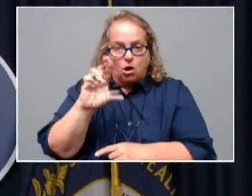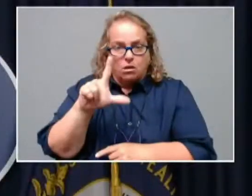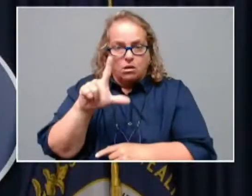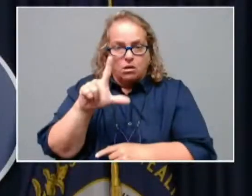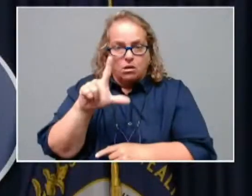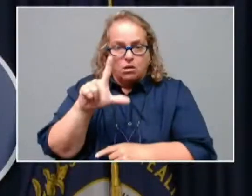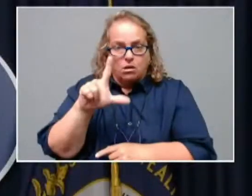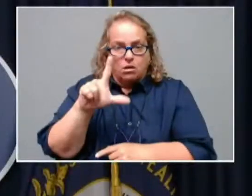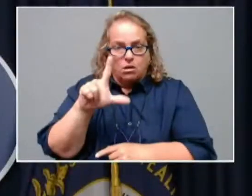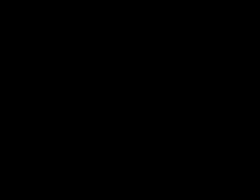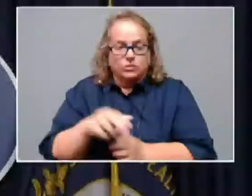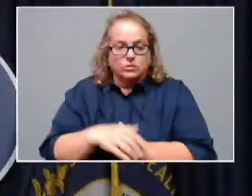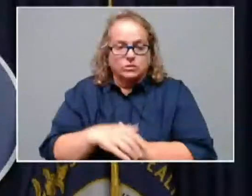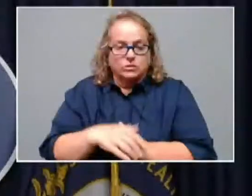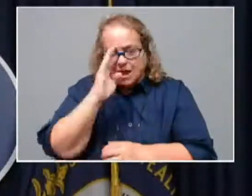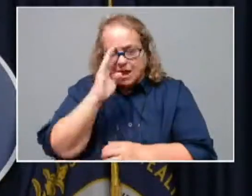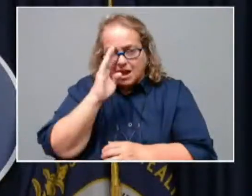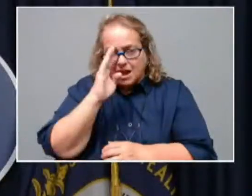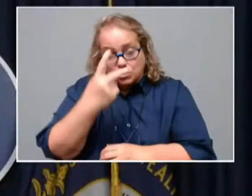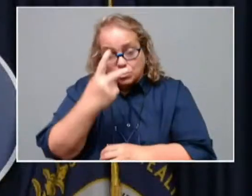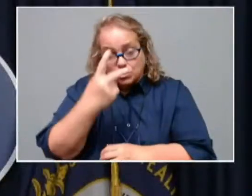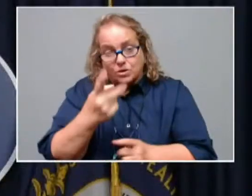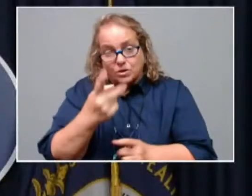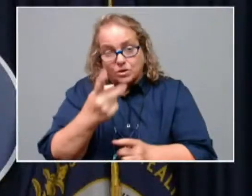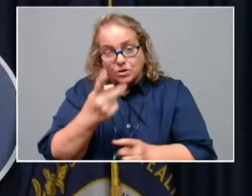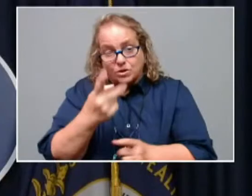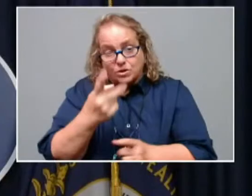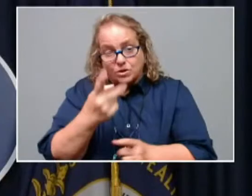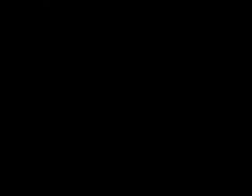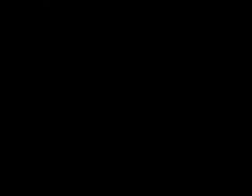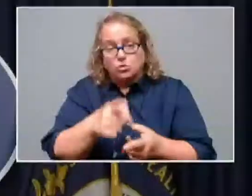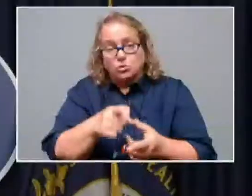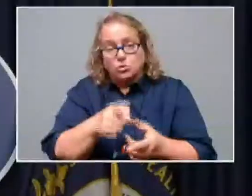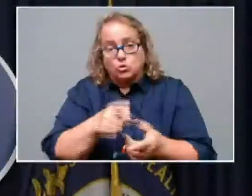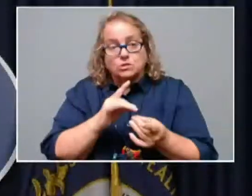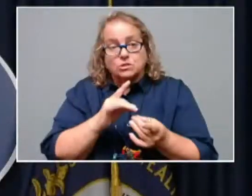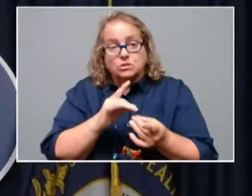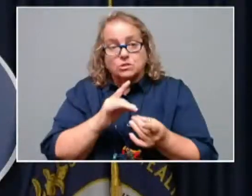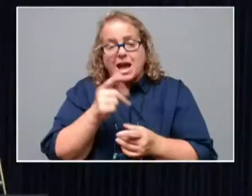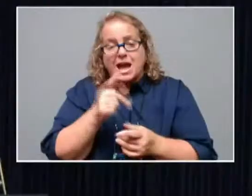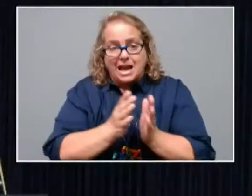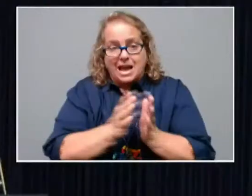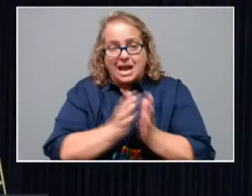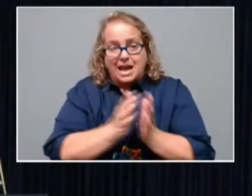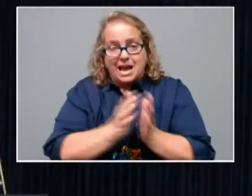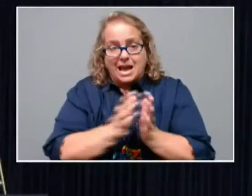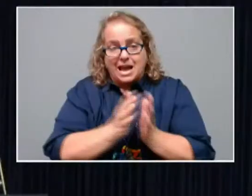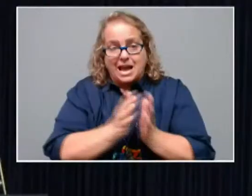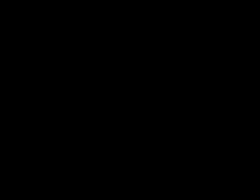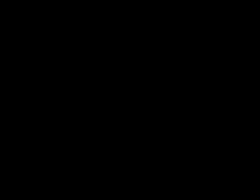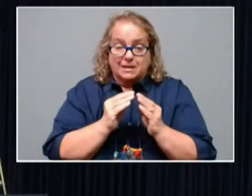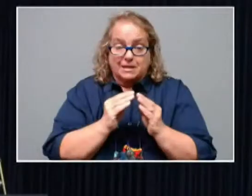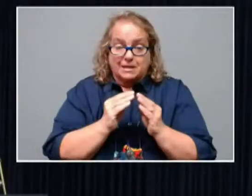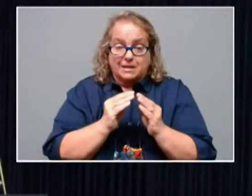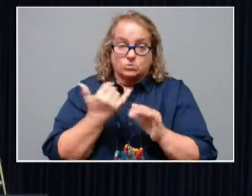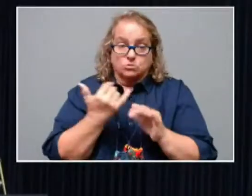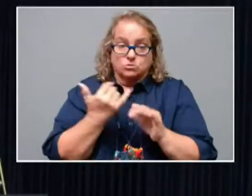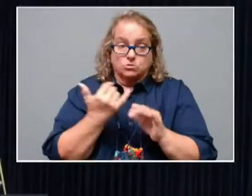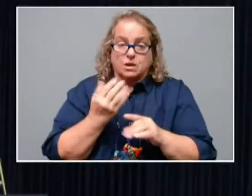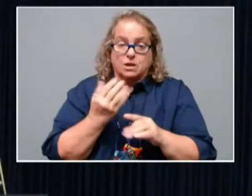Hi, Governor. 2 quick questions. One, you mentioned that you had asked in the meetings earlier today and over the weekend